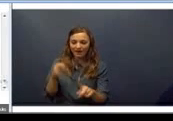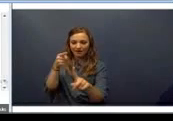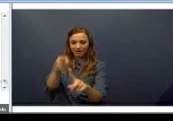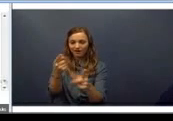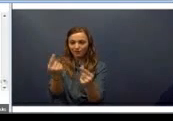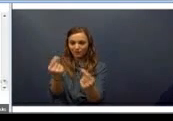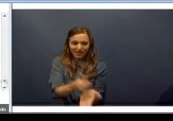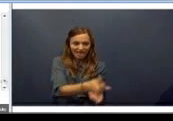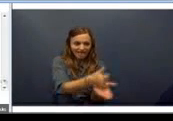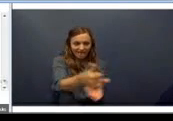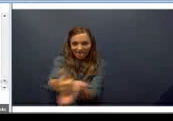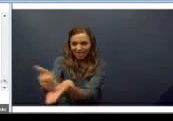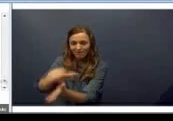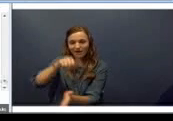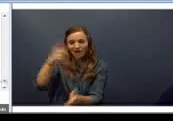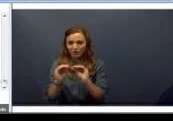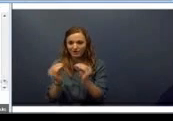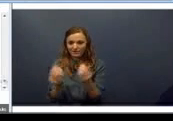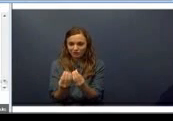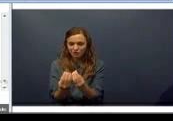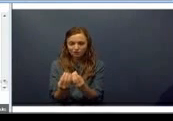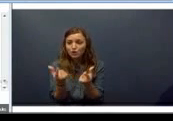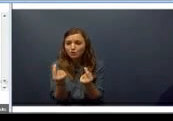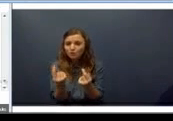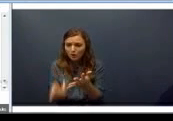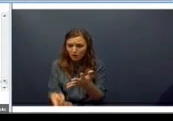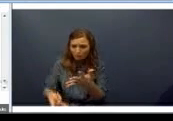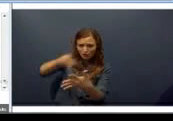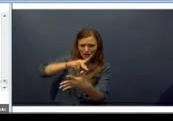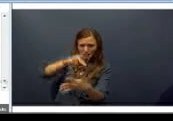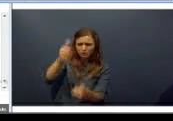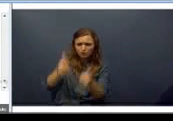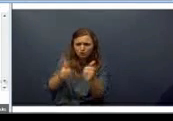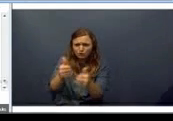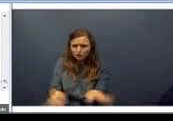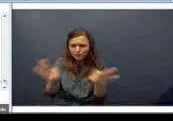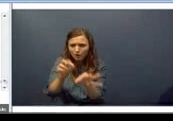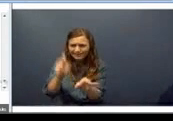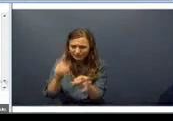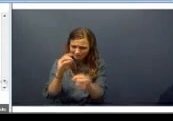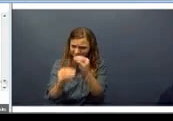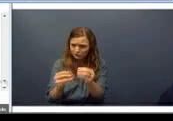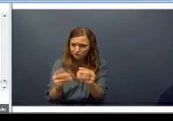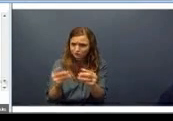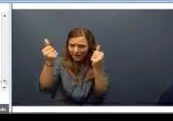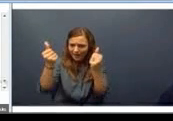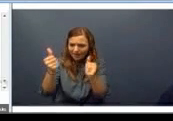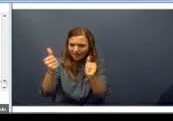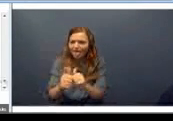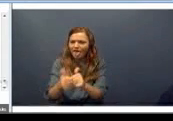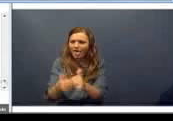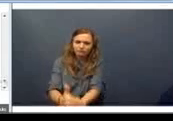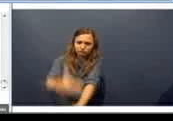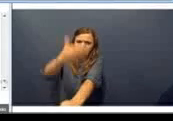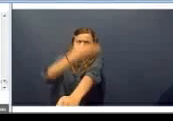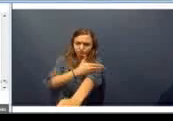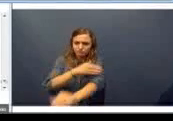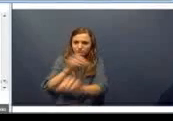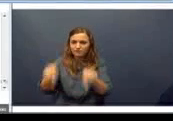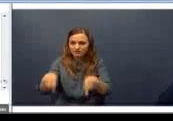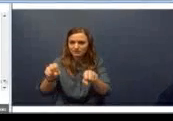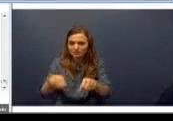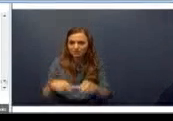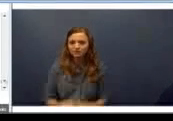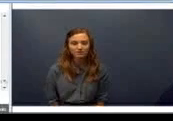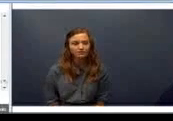amount of effort. And that's what we spend a lot of our time helping organizations do, prioritize problem areas and